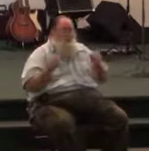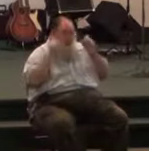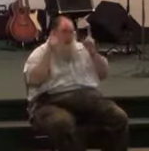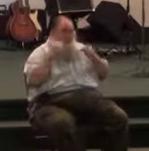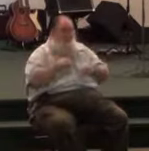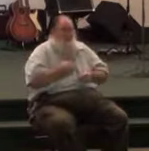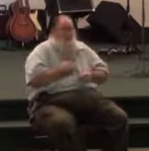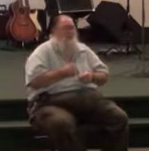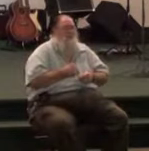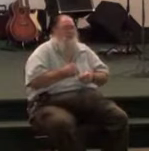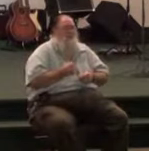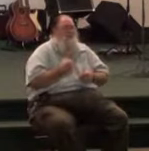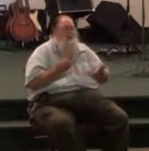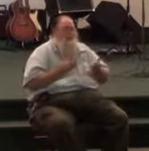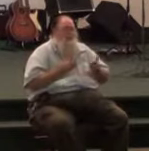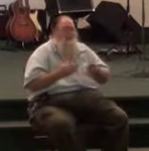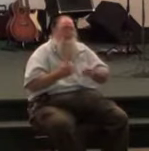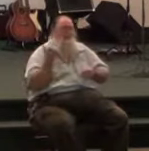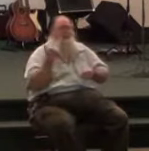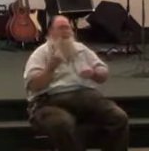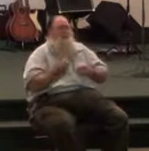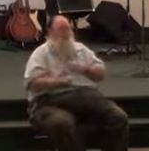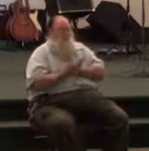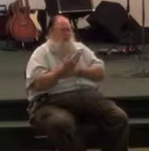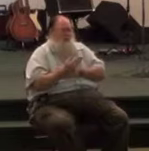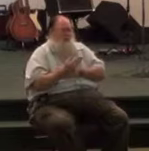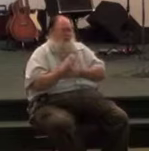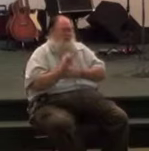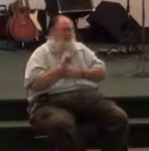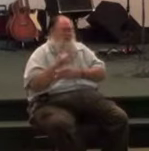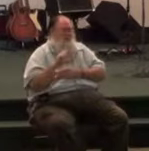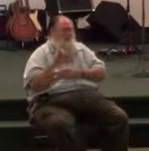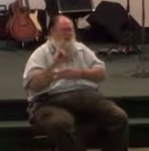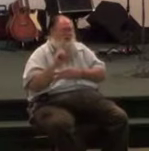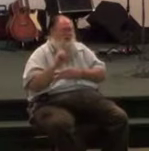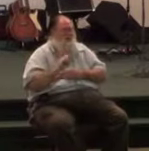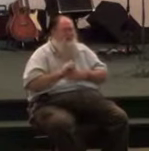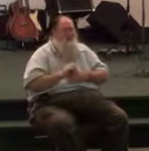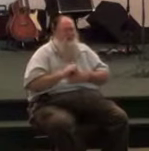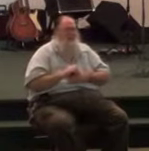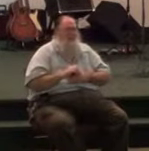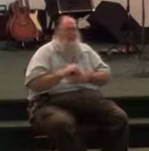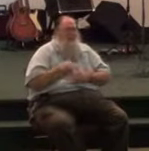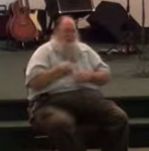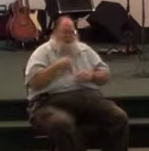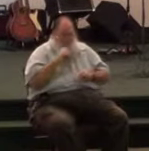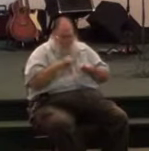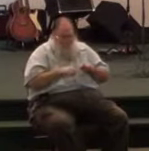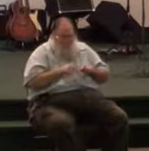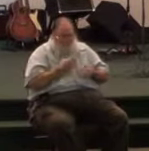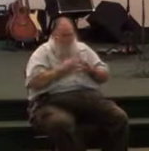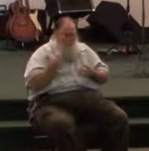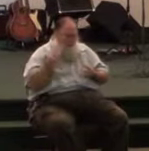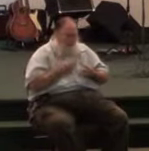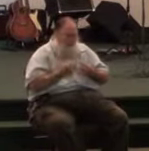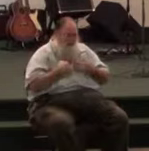I was in here the other morning and Eli, I can't wait till we have building dedication. You get to meet Eli. He was kind of